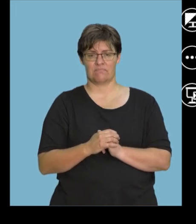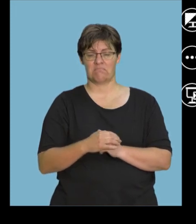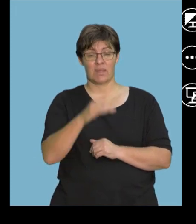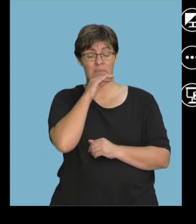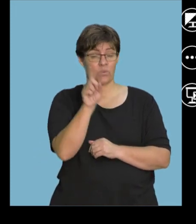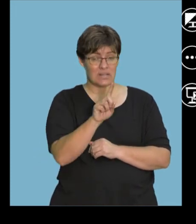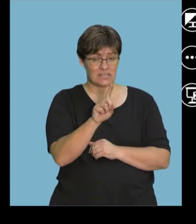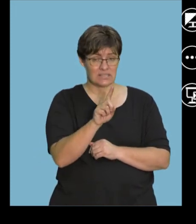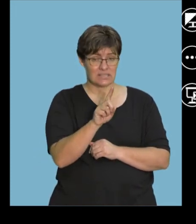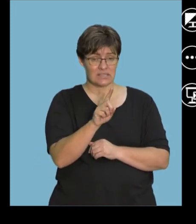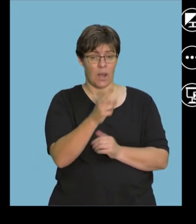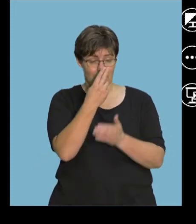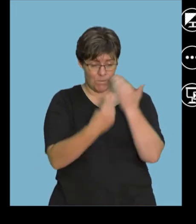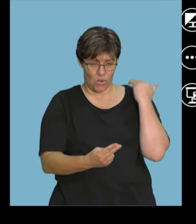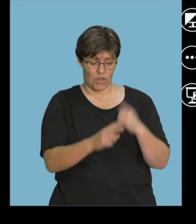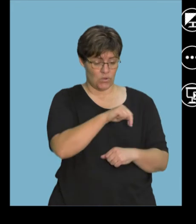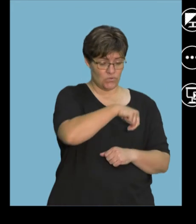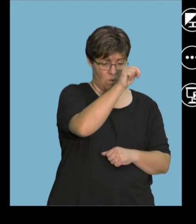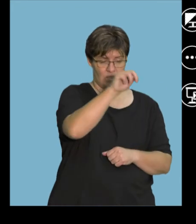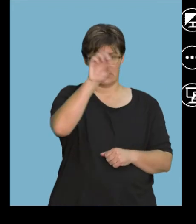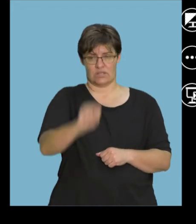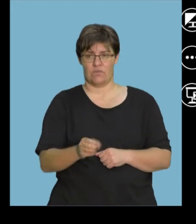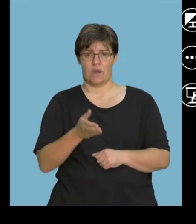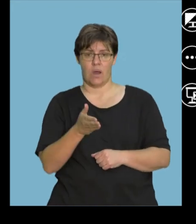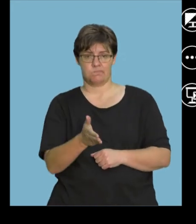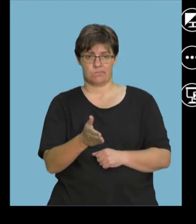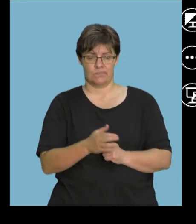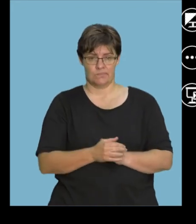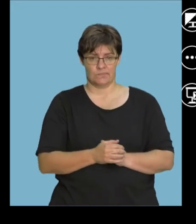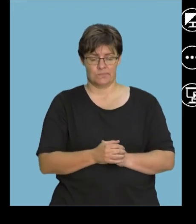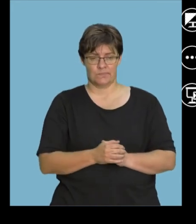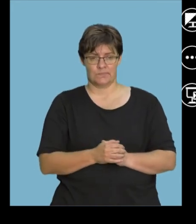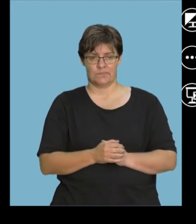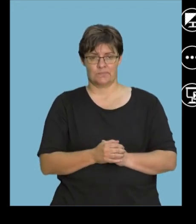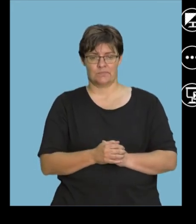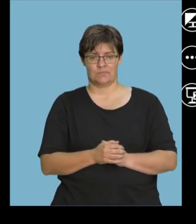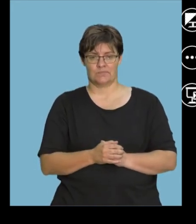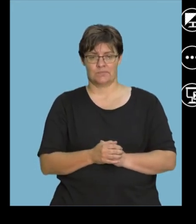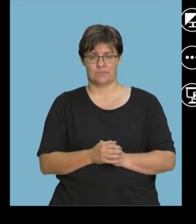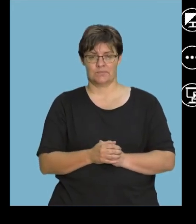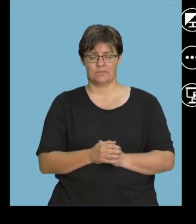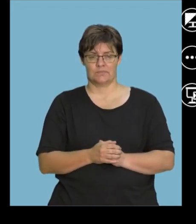Okay, so it means it has both north and south, okay?